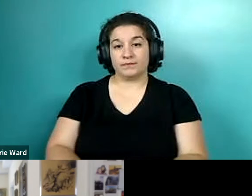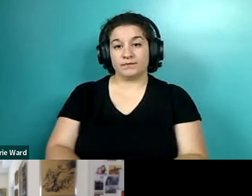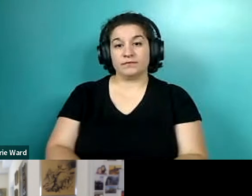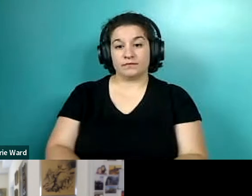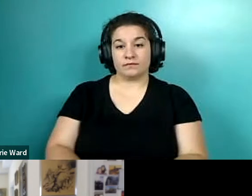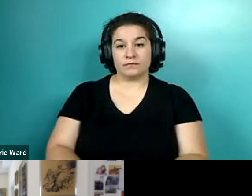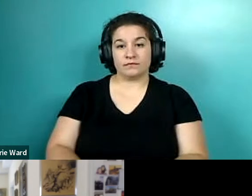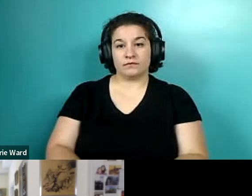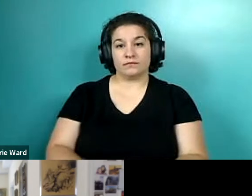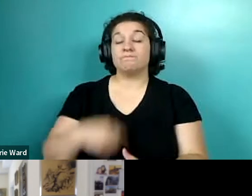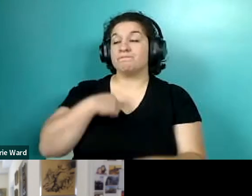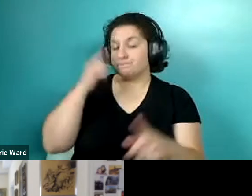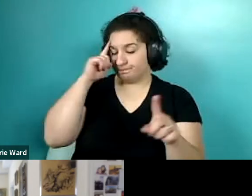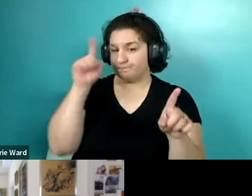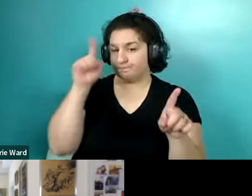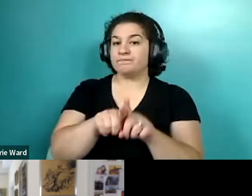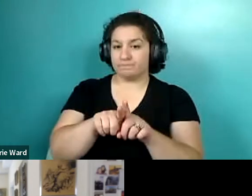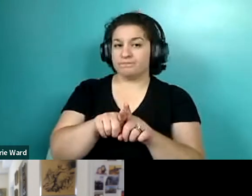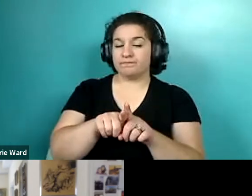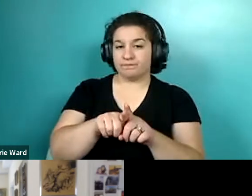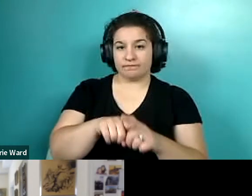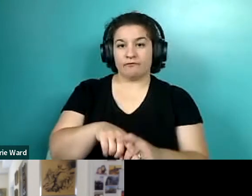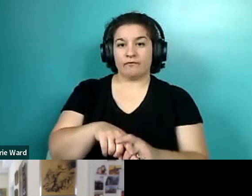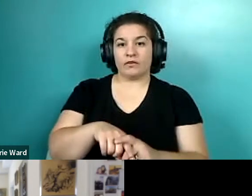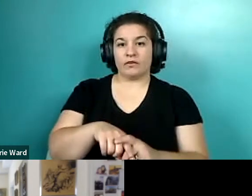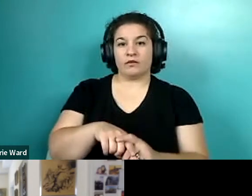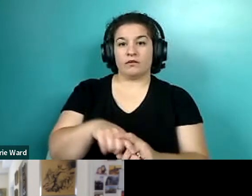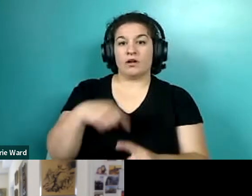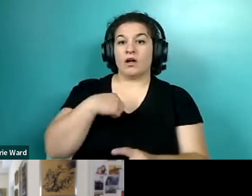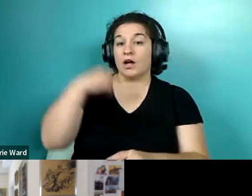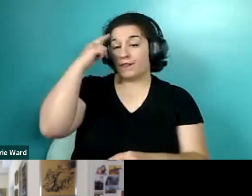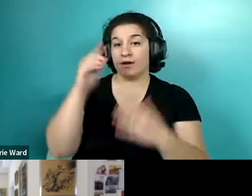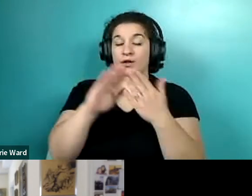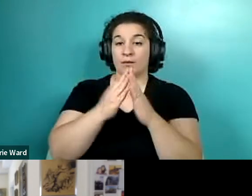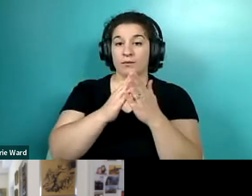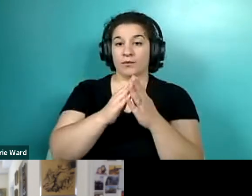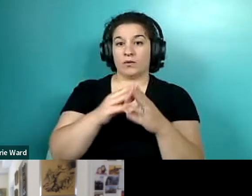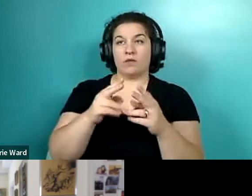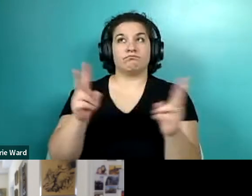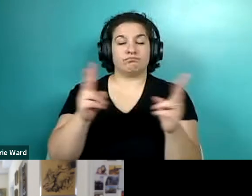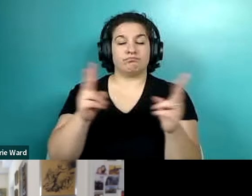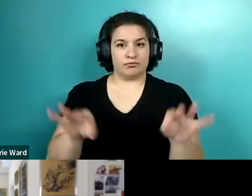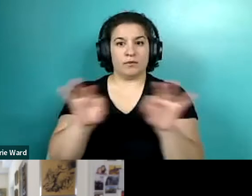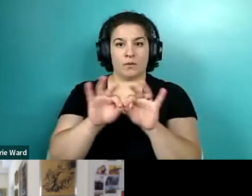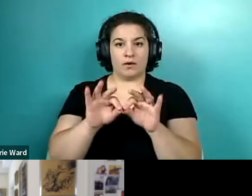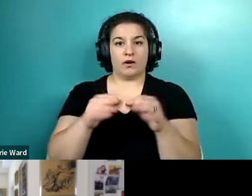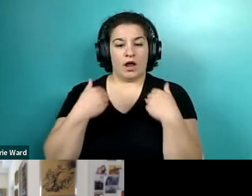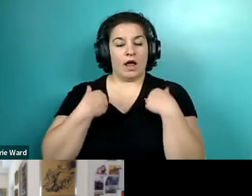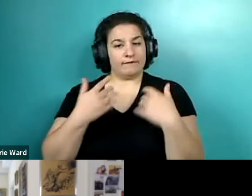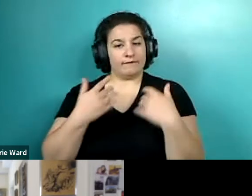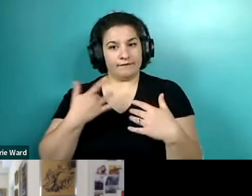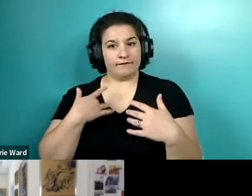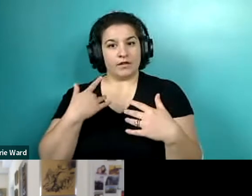I agree with that. I think the community is very important, having that sense of community, especially at